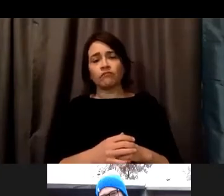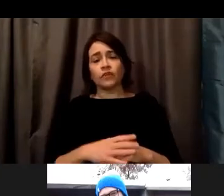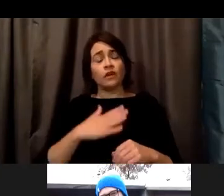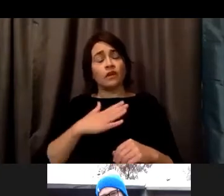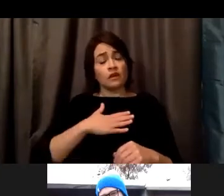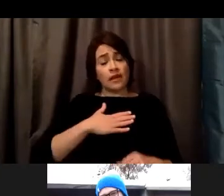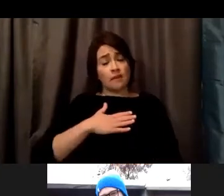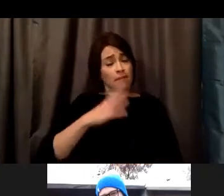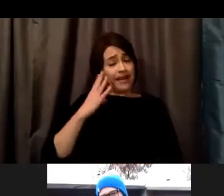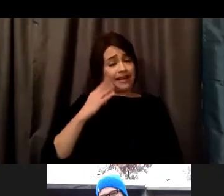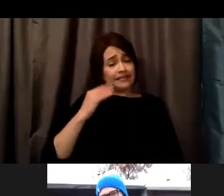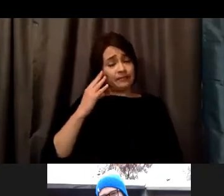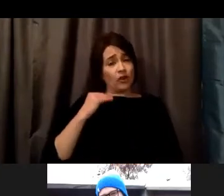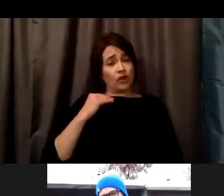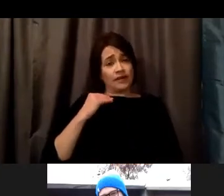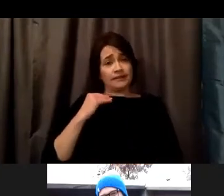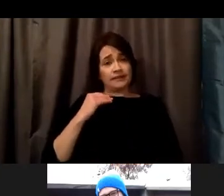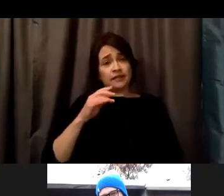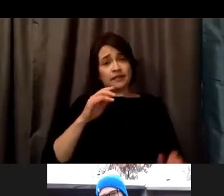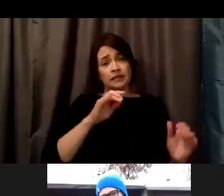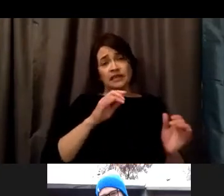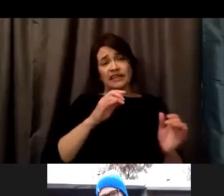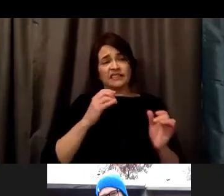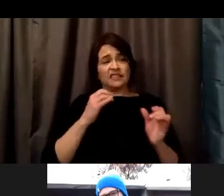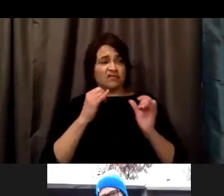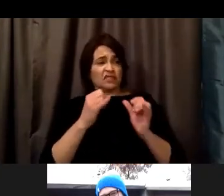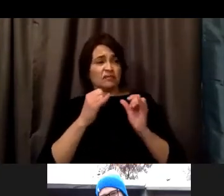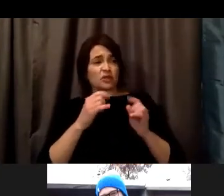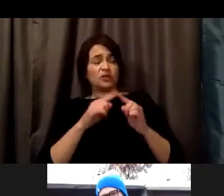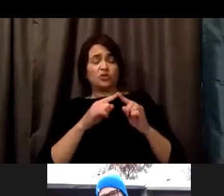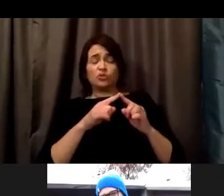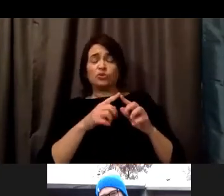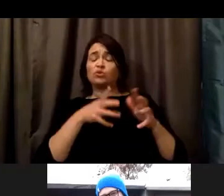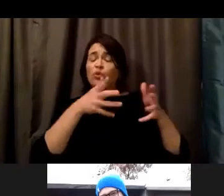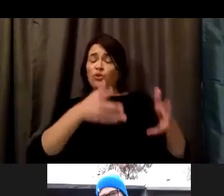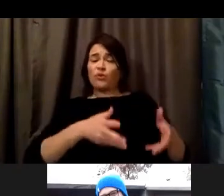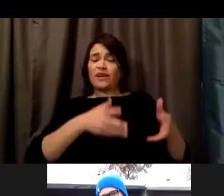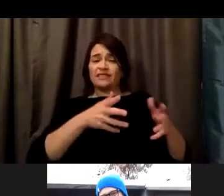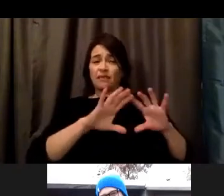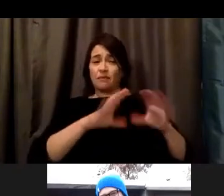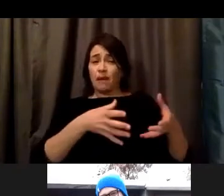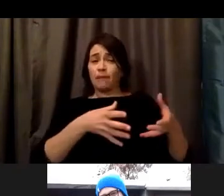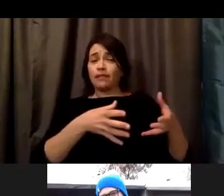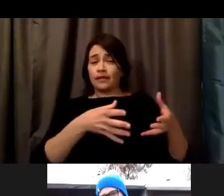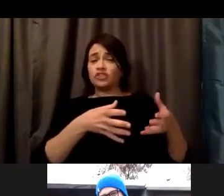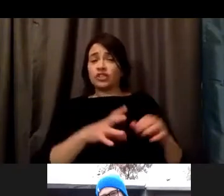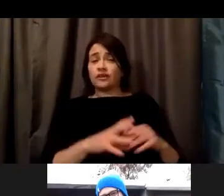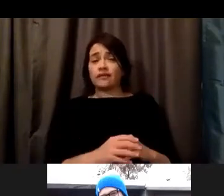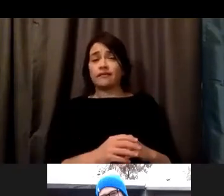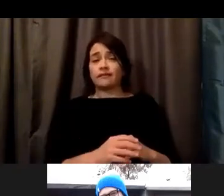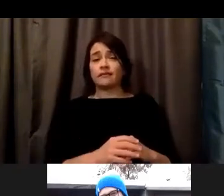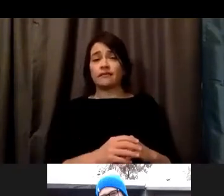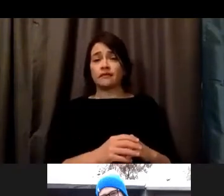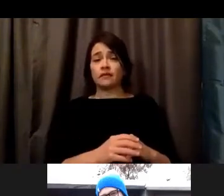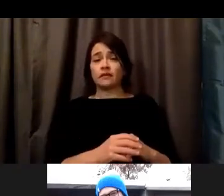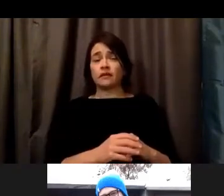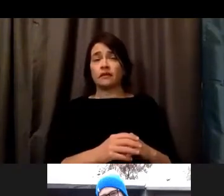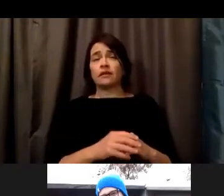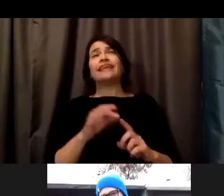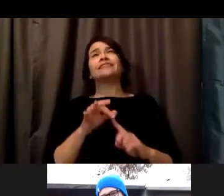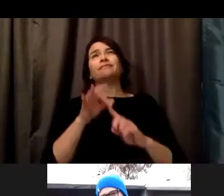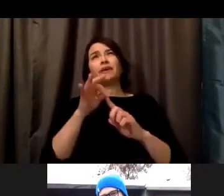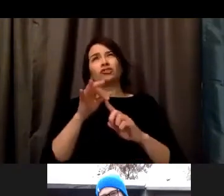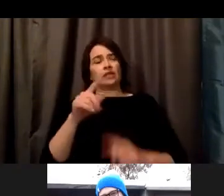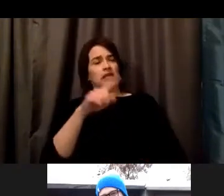experience for most of the population, especially for those who are under 55